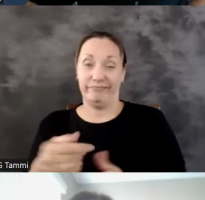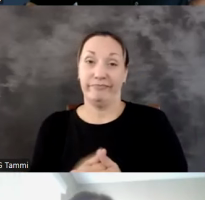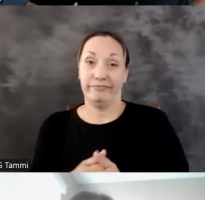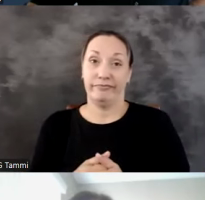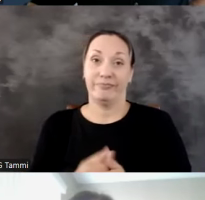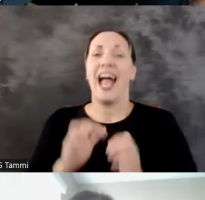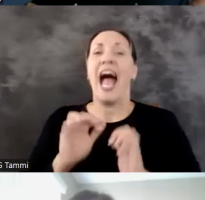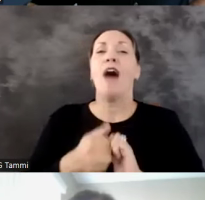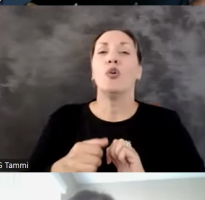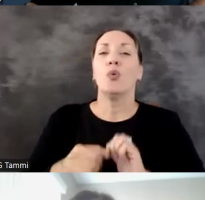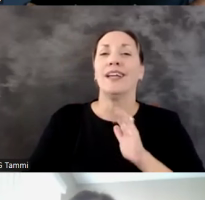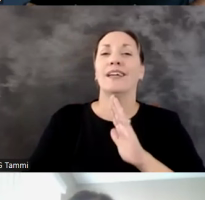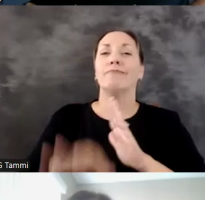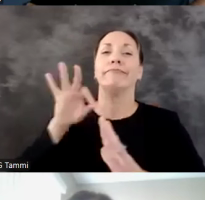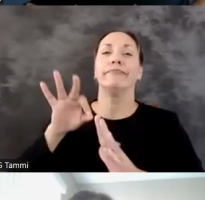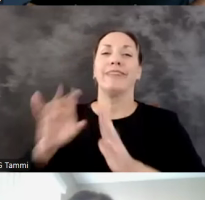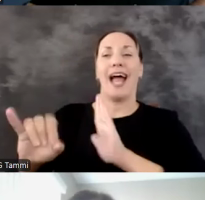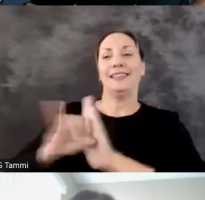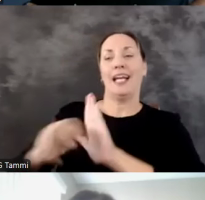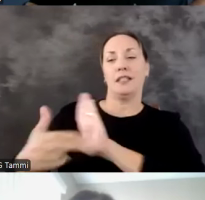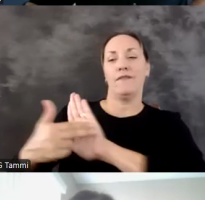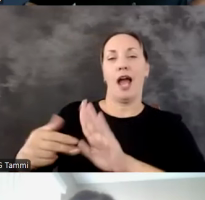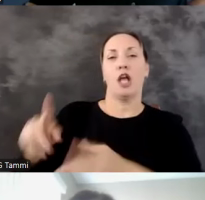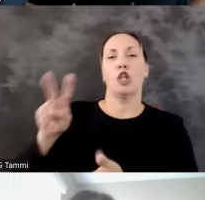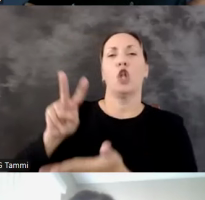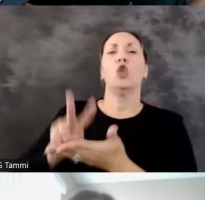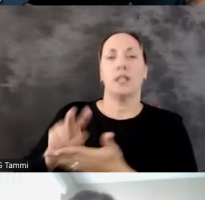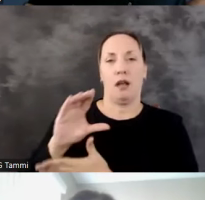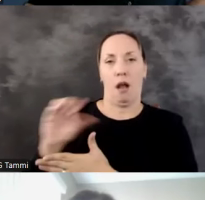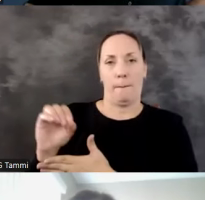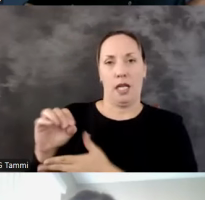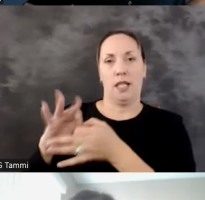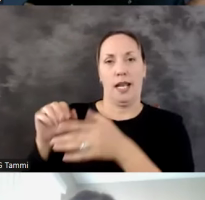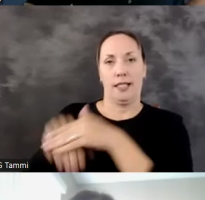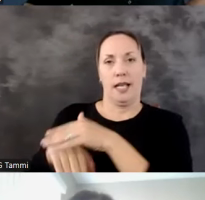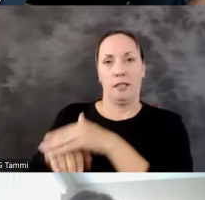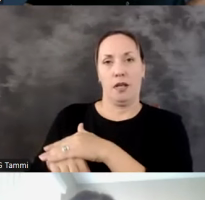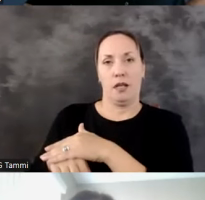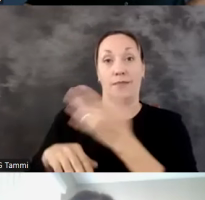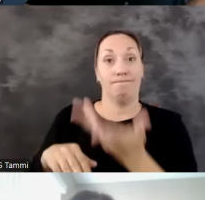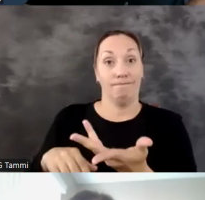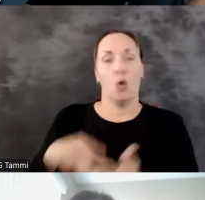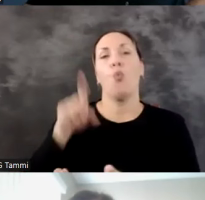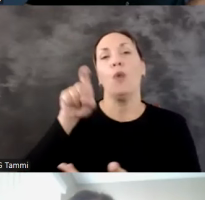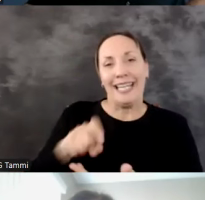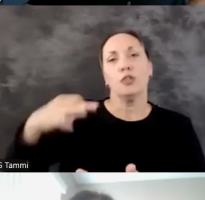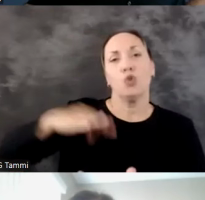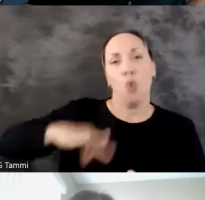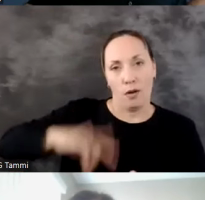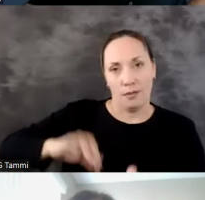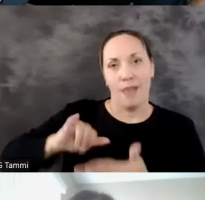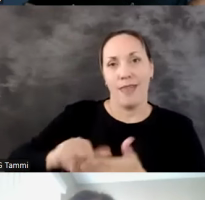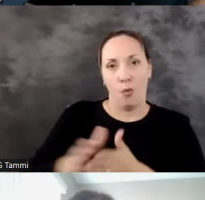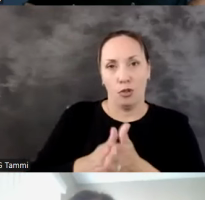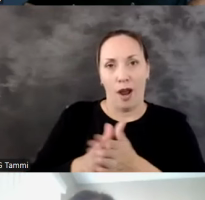How do we identify the losing companies in the world of accessibility? We need those scores. That will drive everybody up.